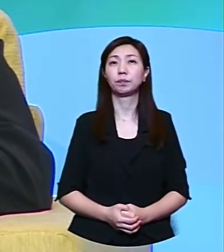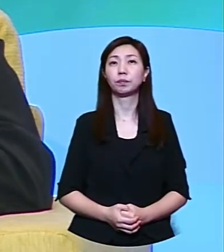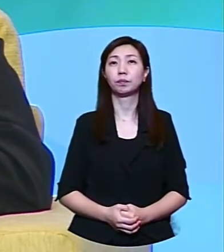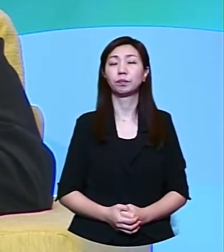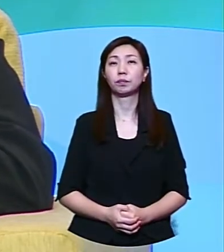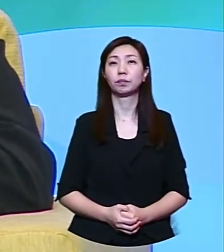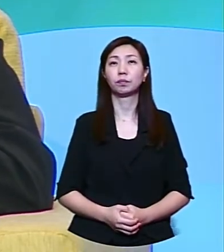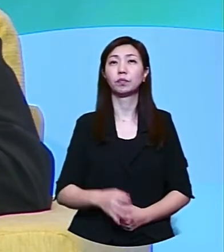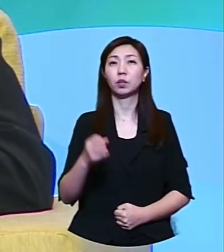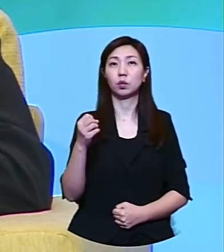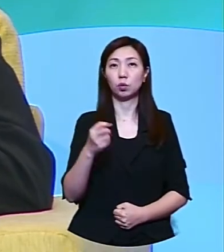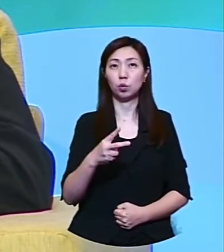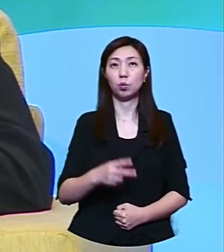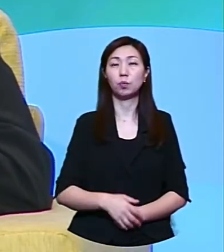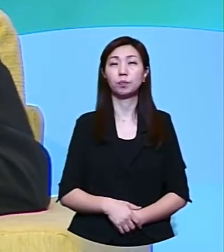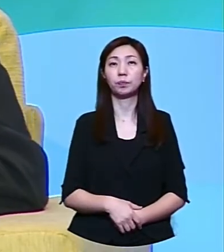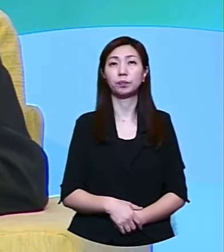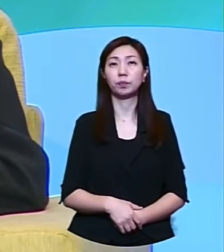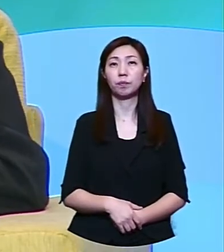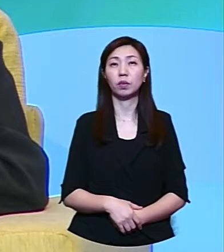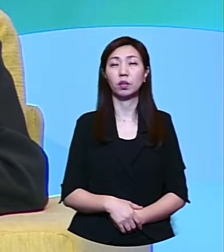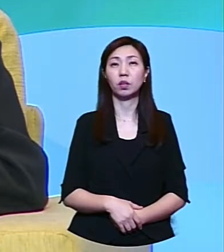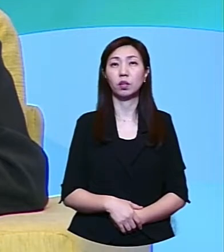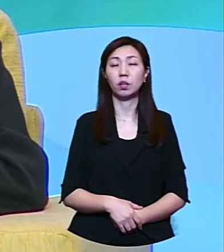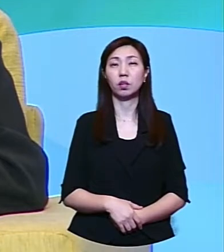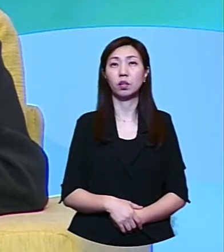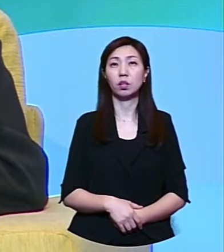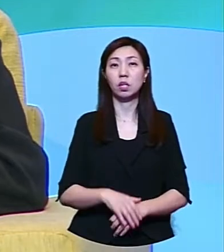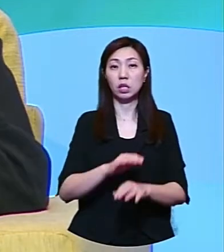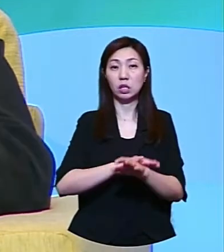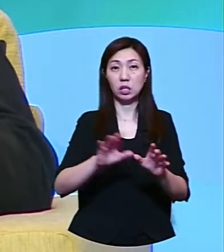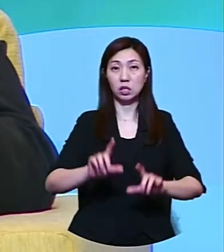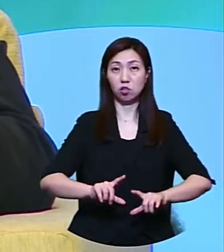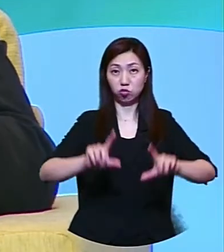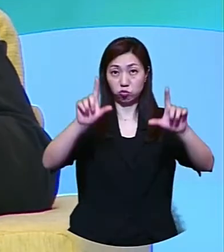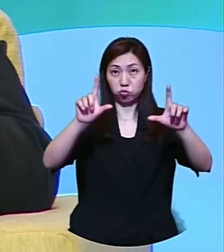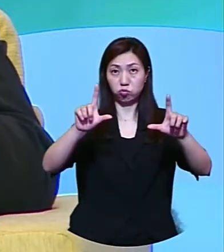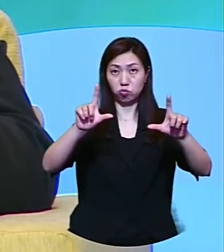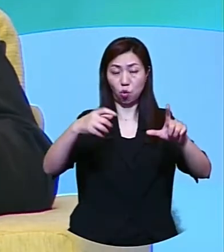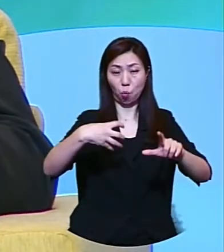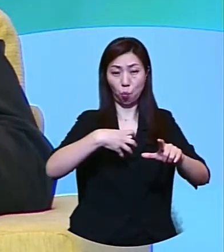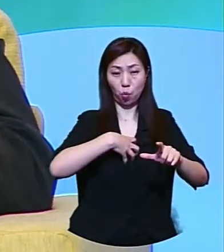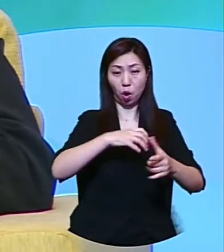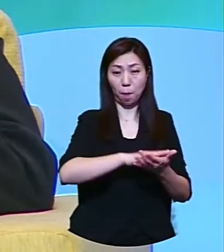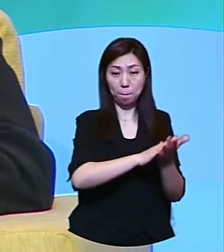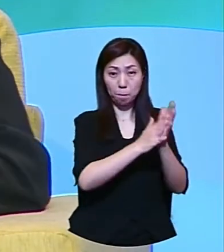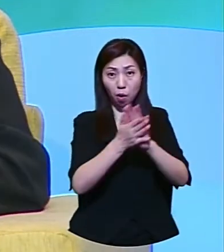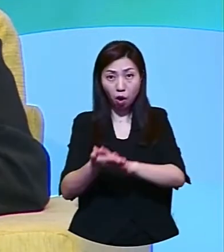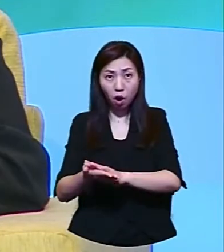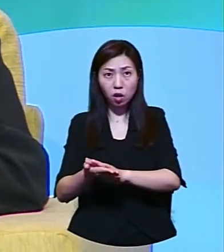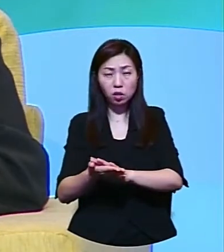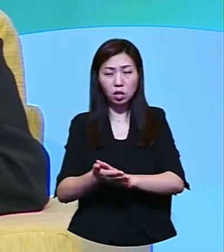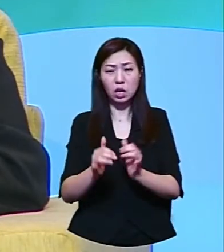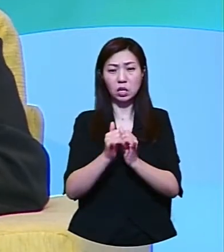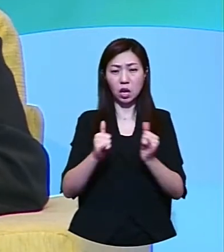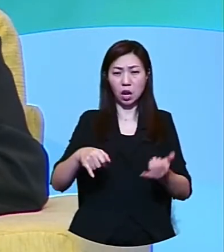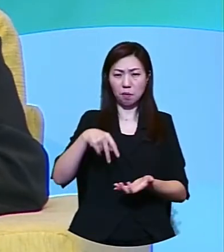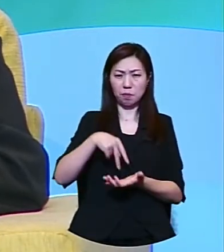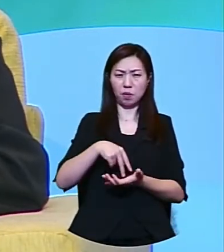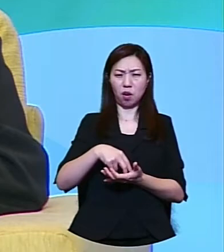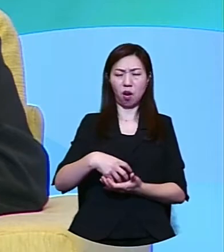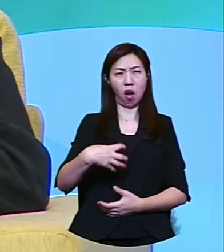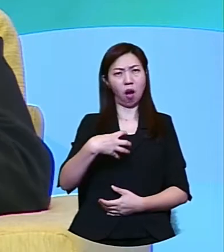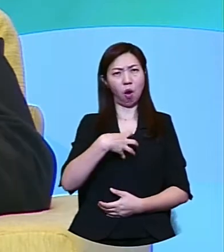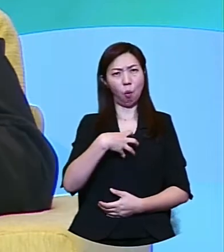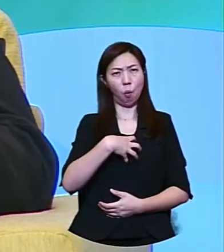code red to humanity. And in this regard, KOICA